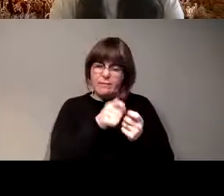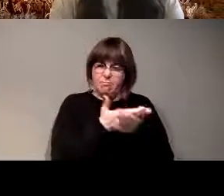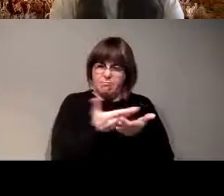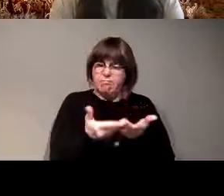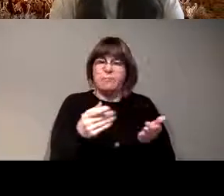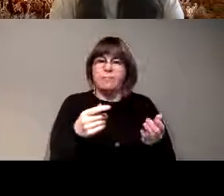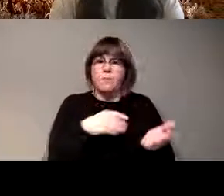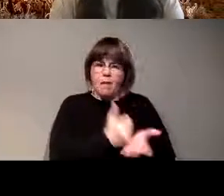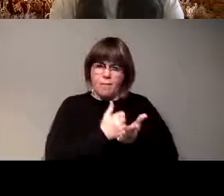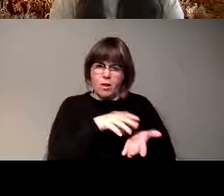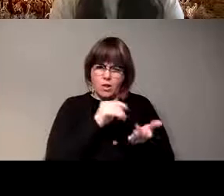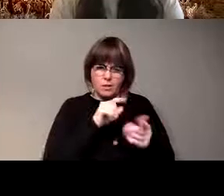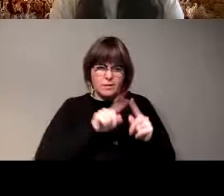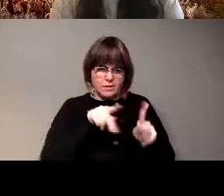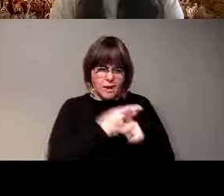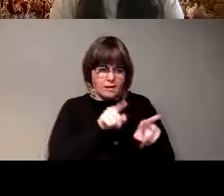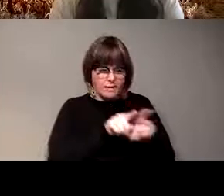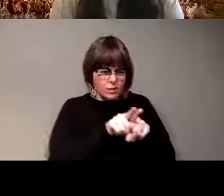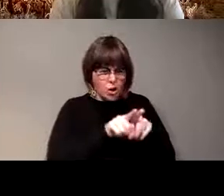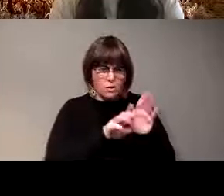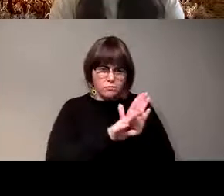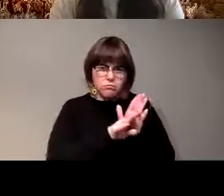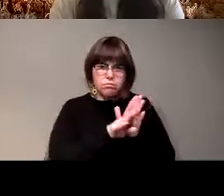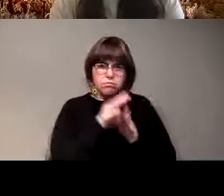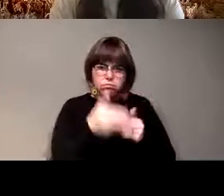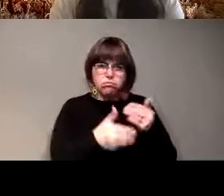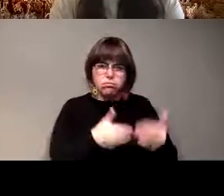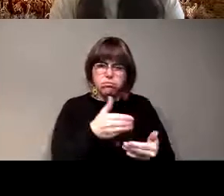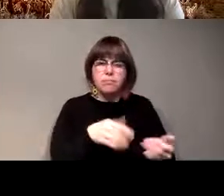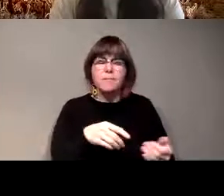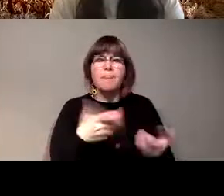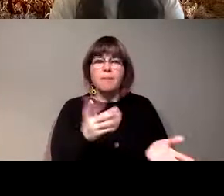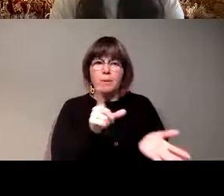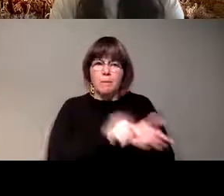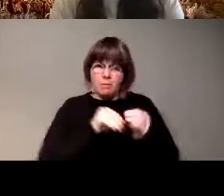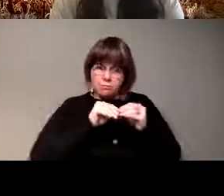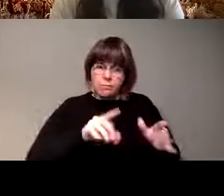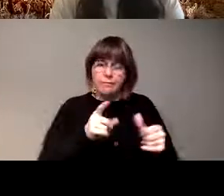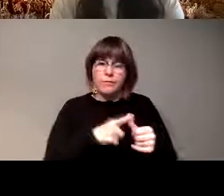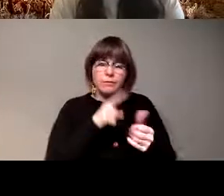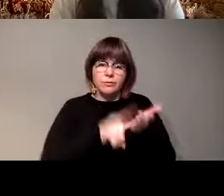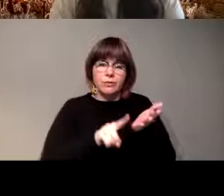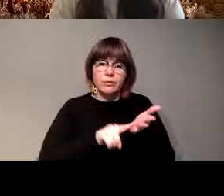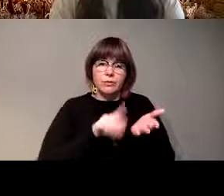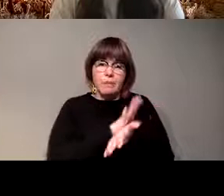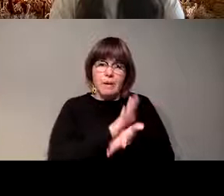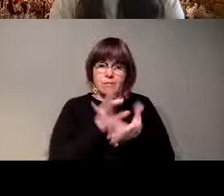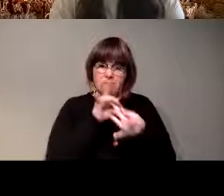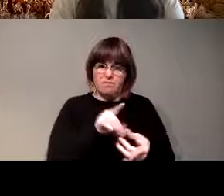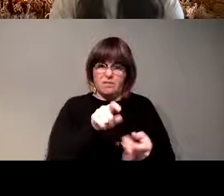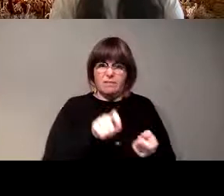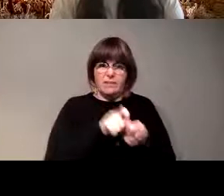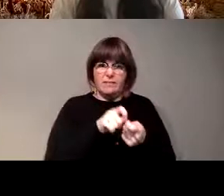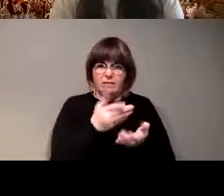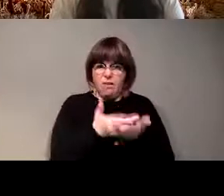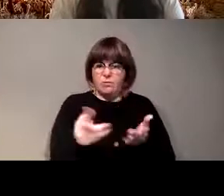to learn how different kinds of stars develop. So after we published our first research paper on these objects several years